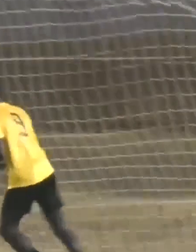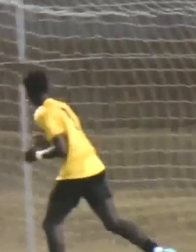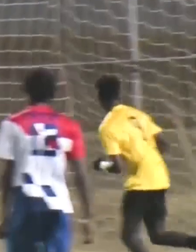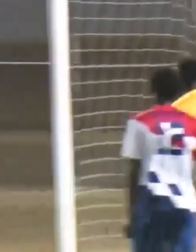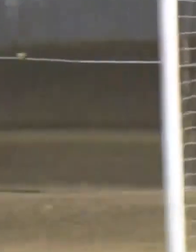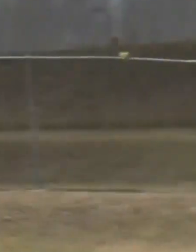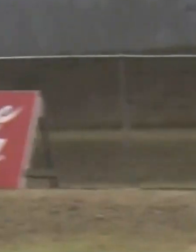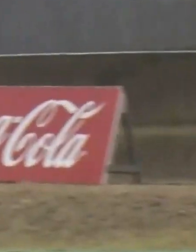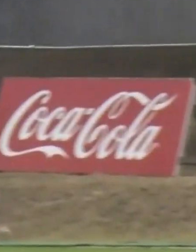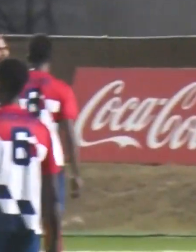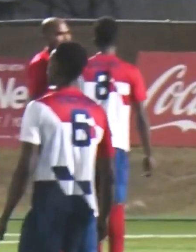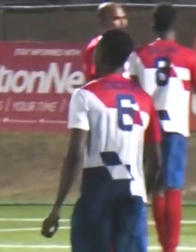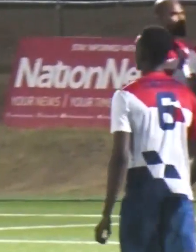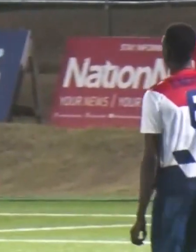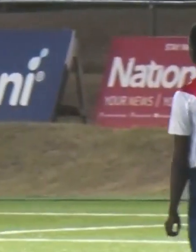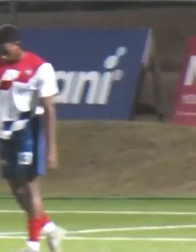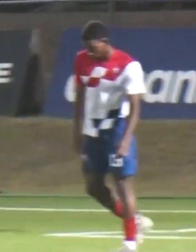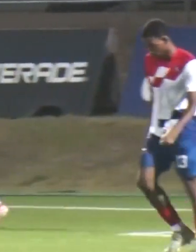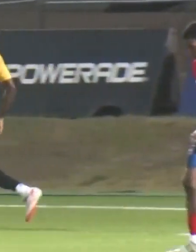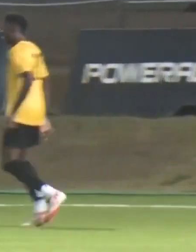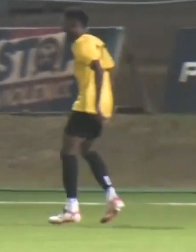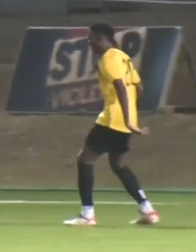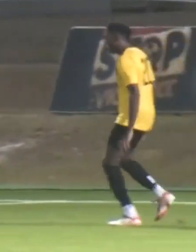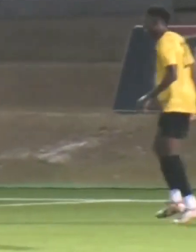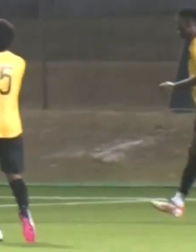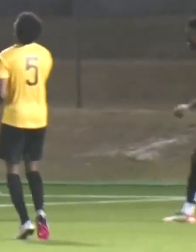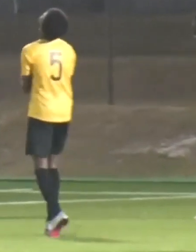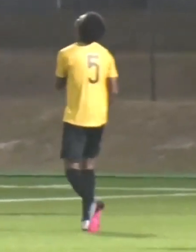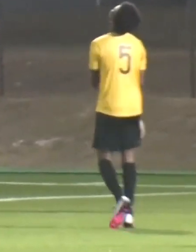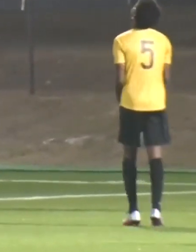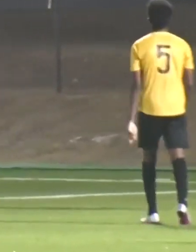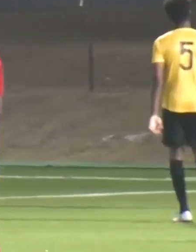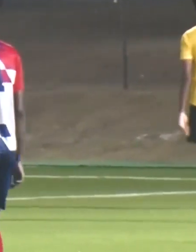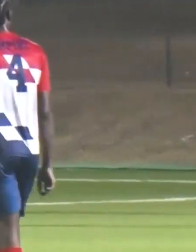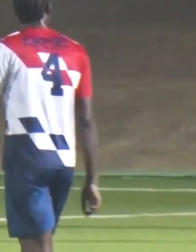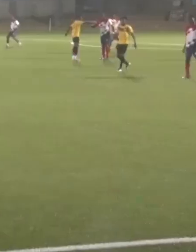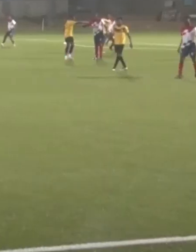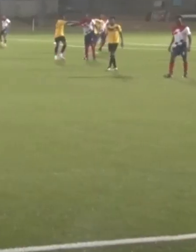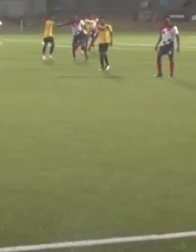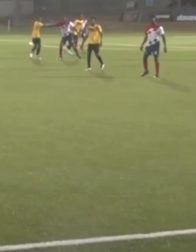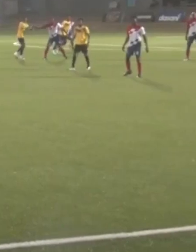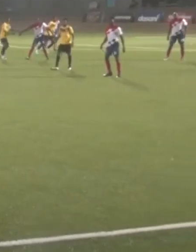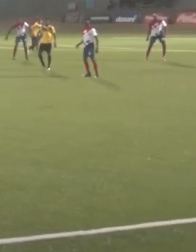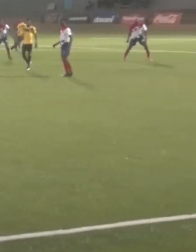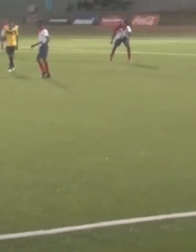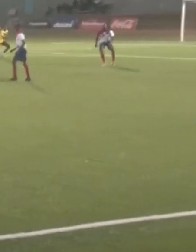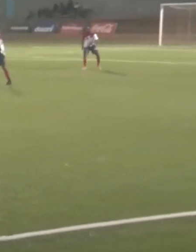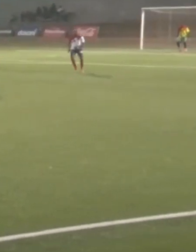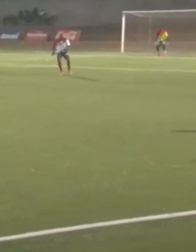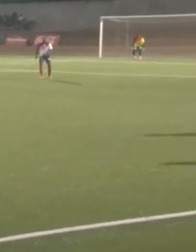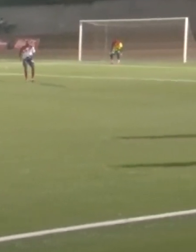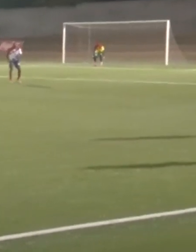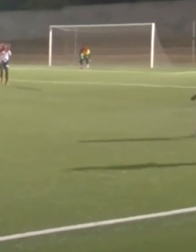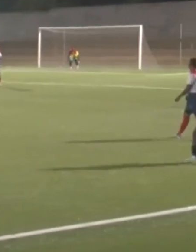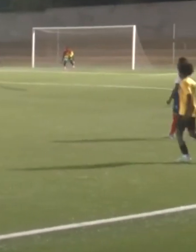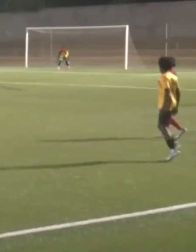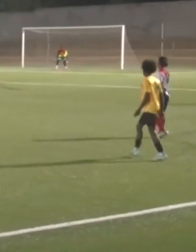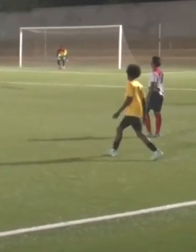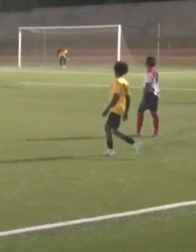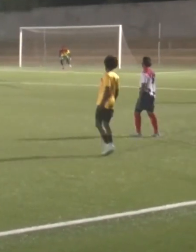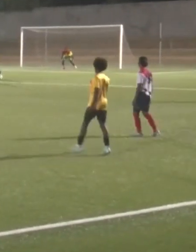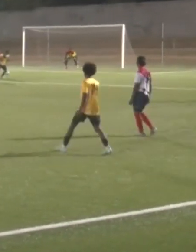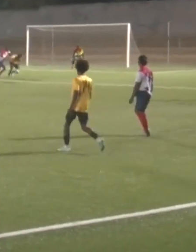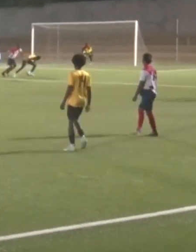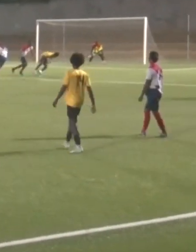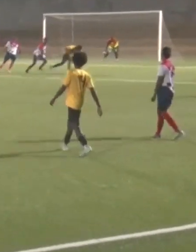excellent marksmanship. Beats the diving keeper, 2-0. UWI. The boys from Cavehill added one more for good measure